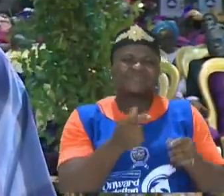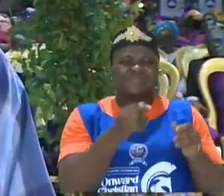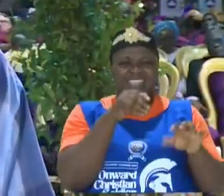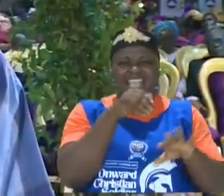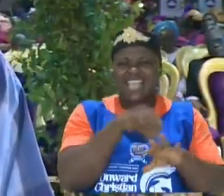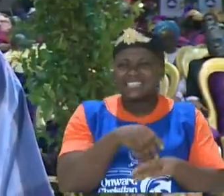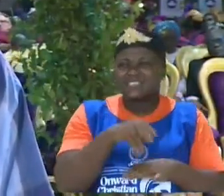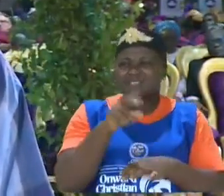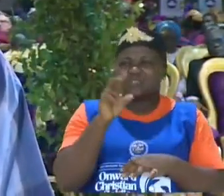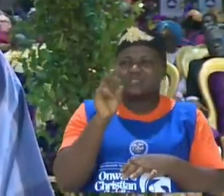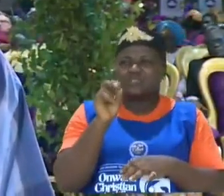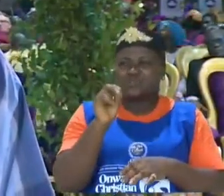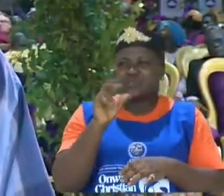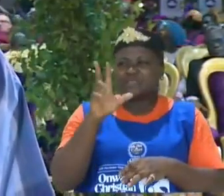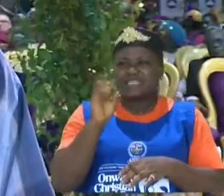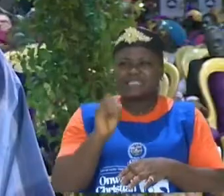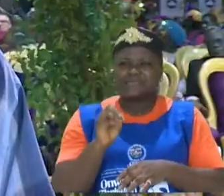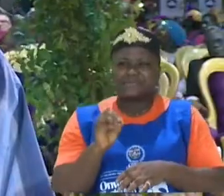12:30